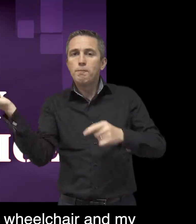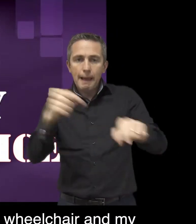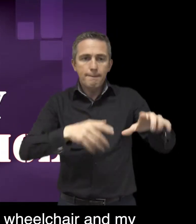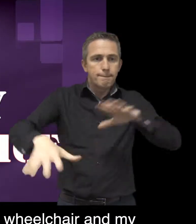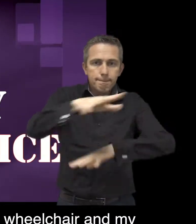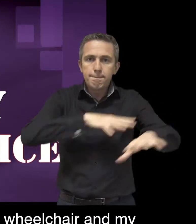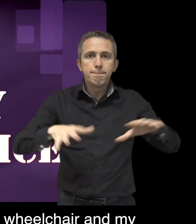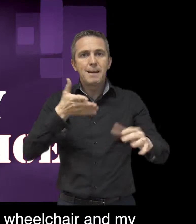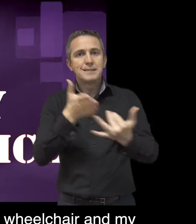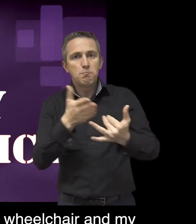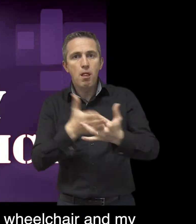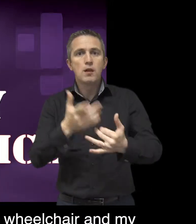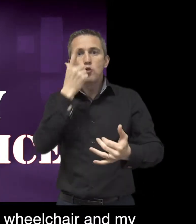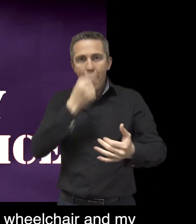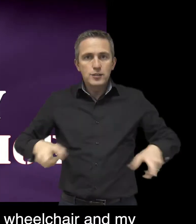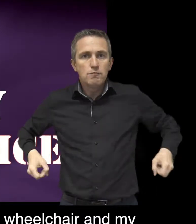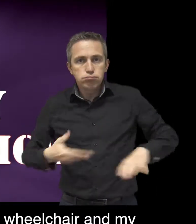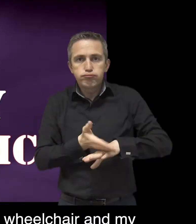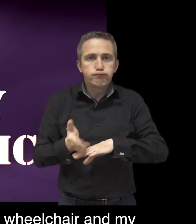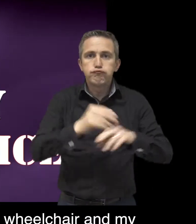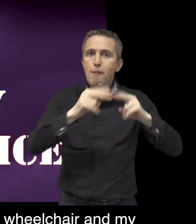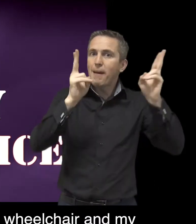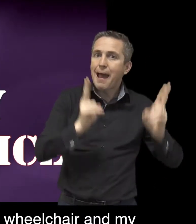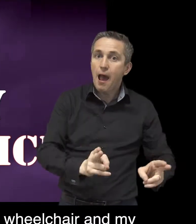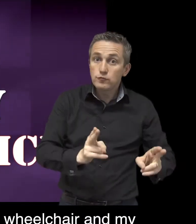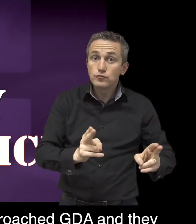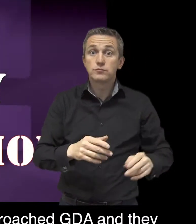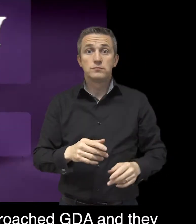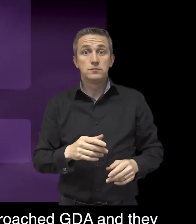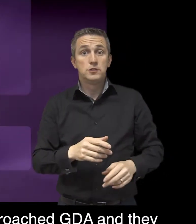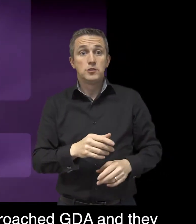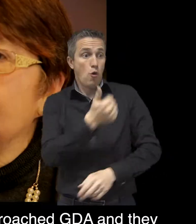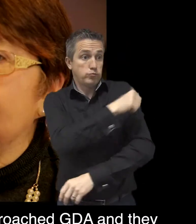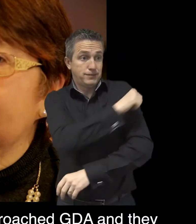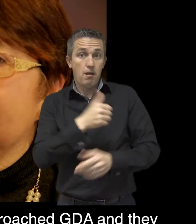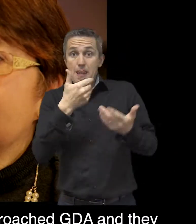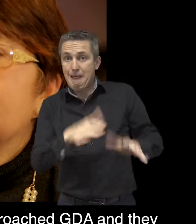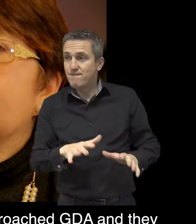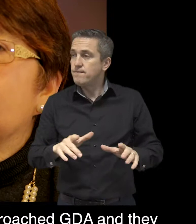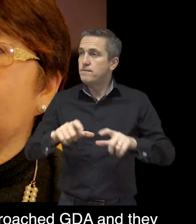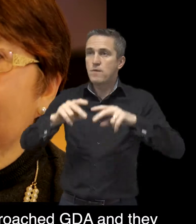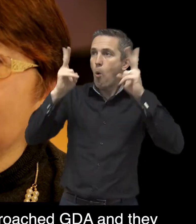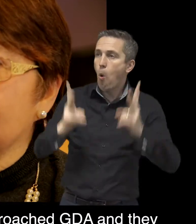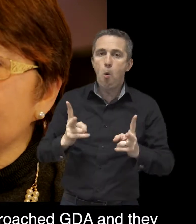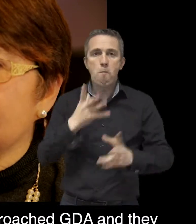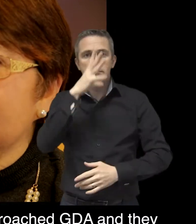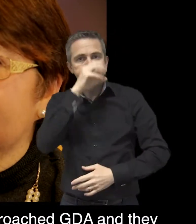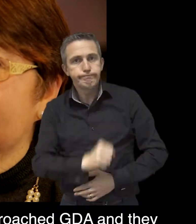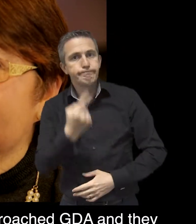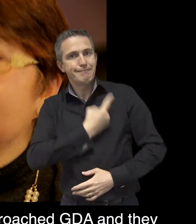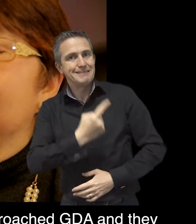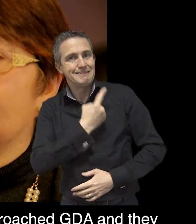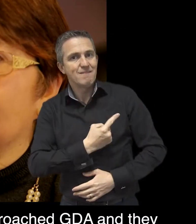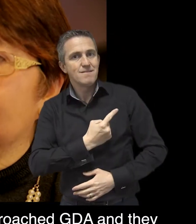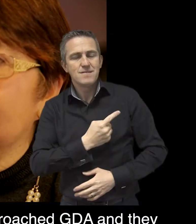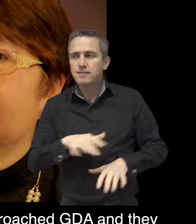the wheelchair and my walker in. And then that was it. You're sent home, you're left there with nobody. But I approached